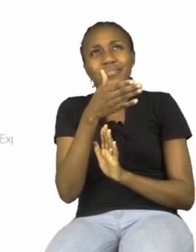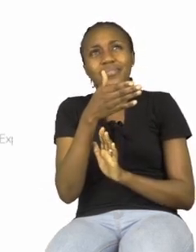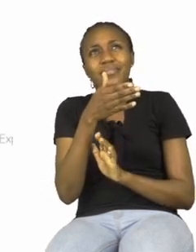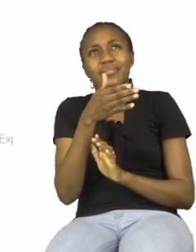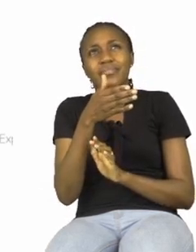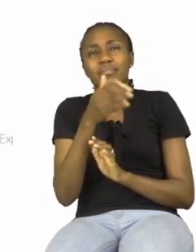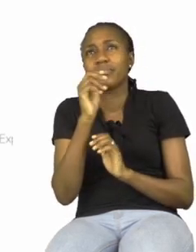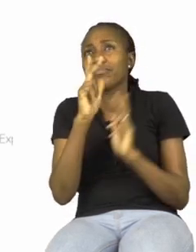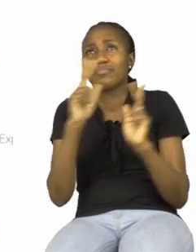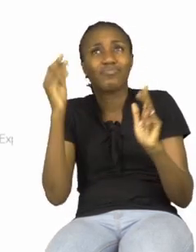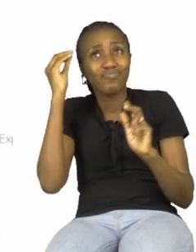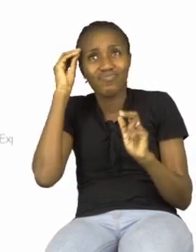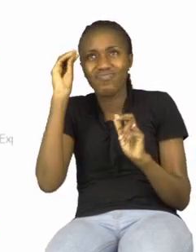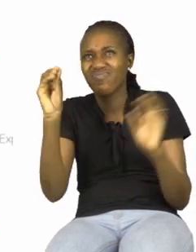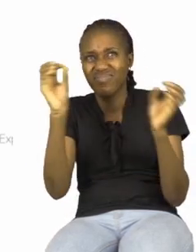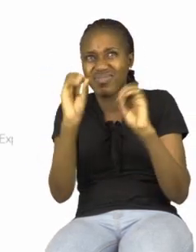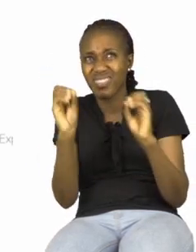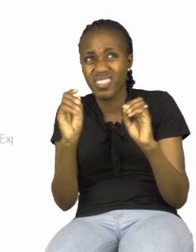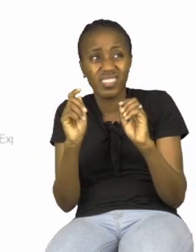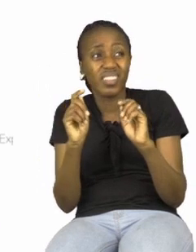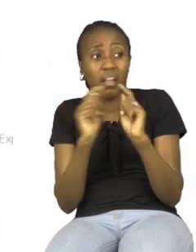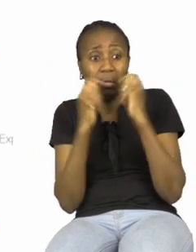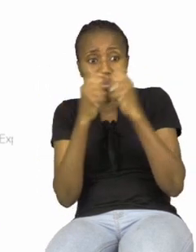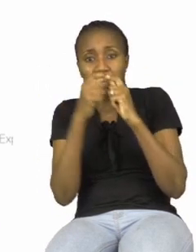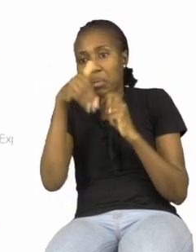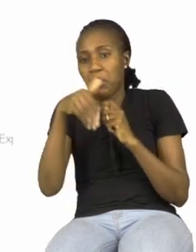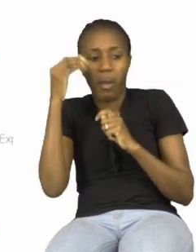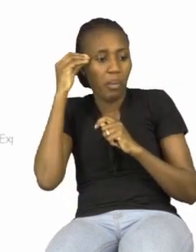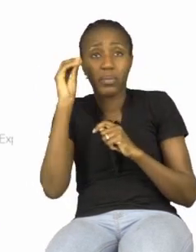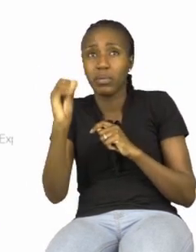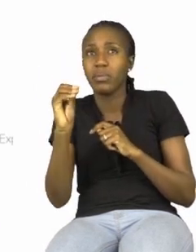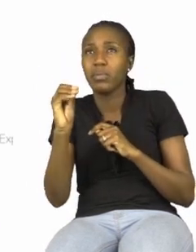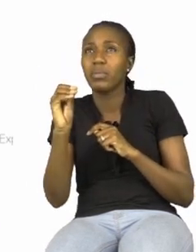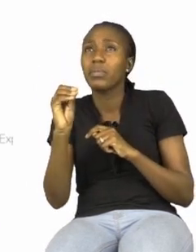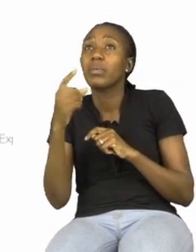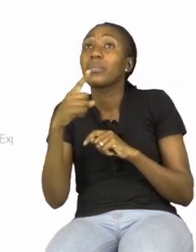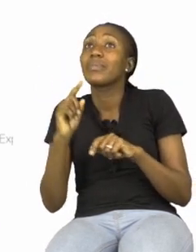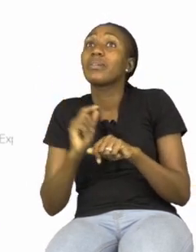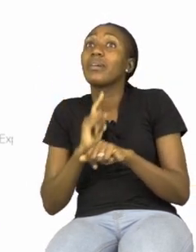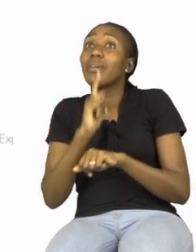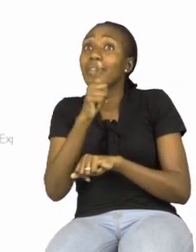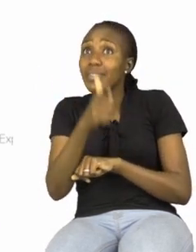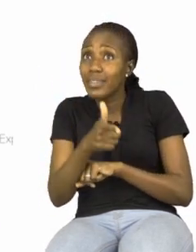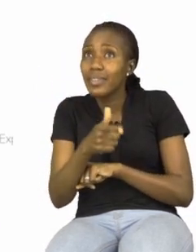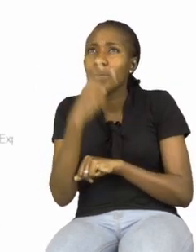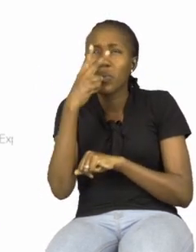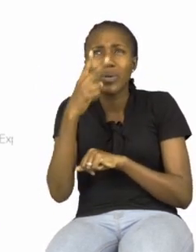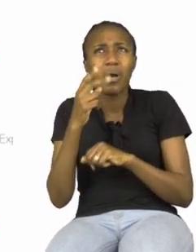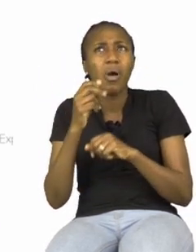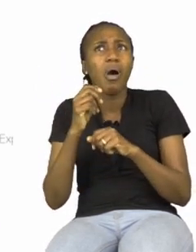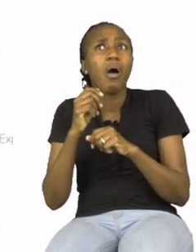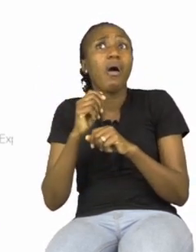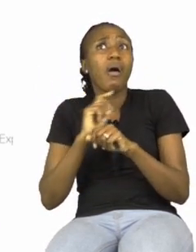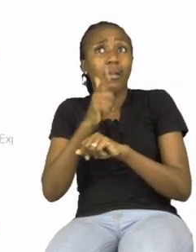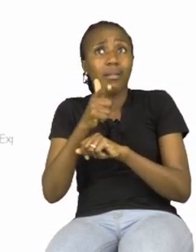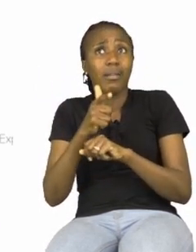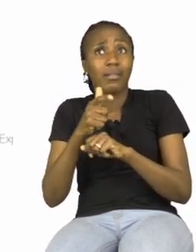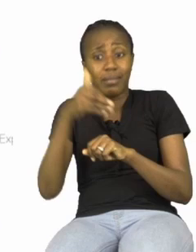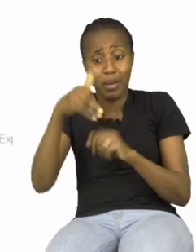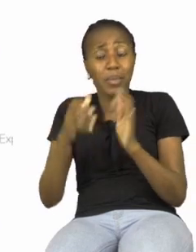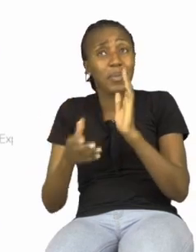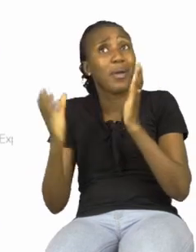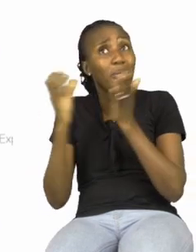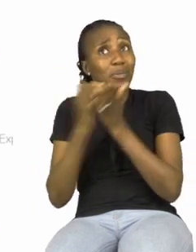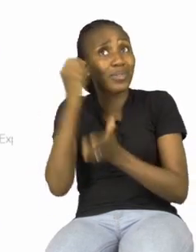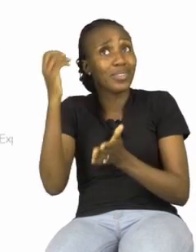nobody knew, like, but then you could see how that stadium has actually transformed to cheer for Namibia, and every team that